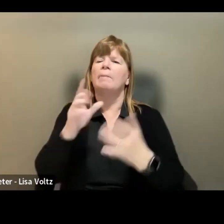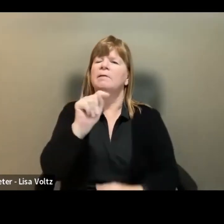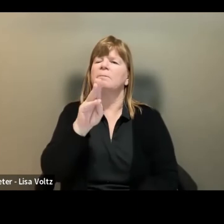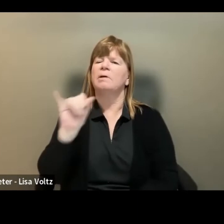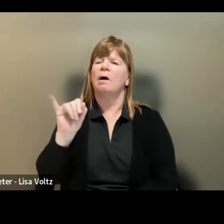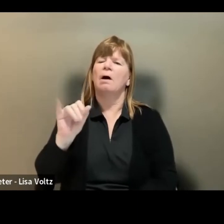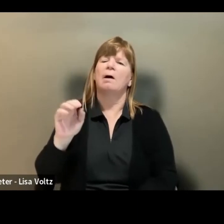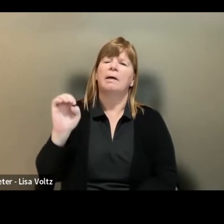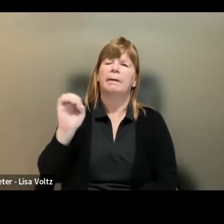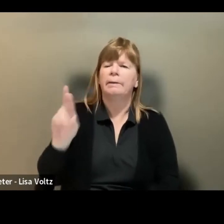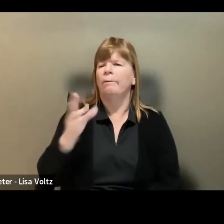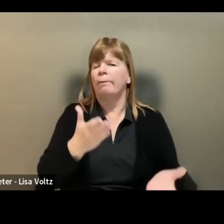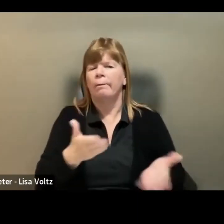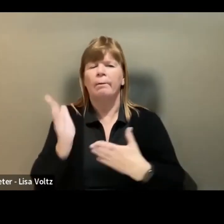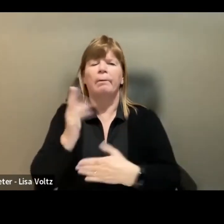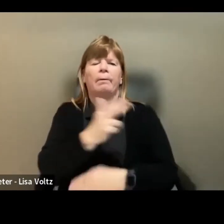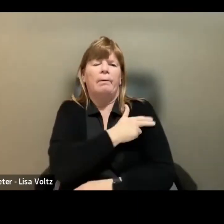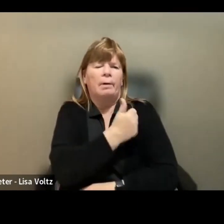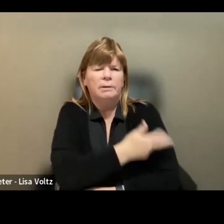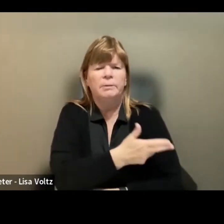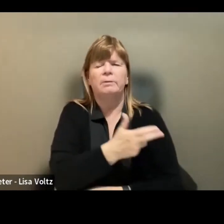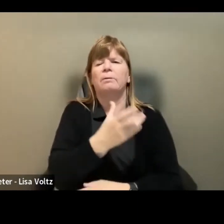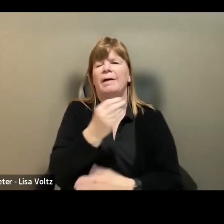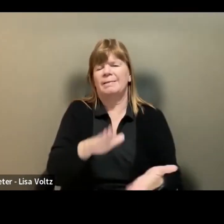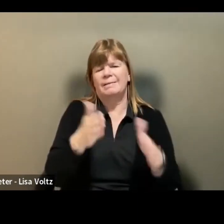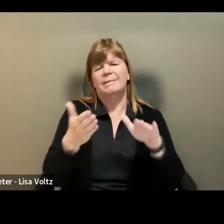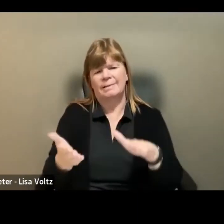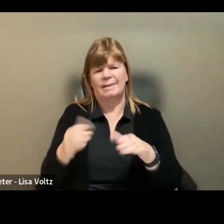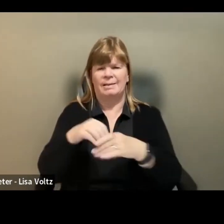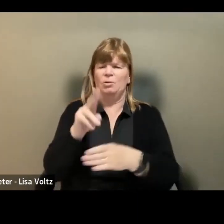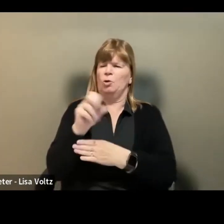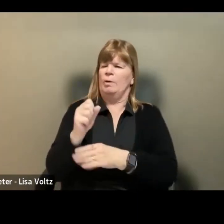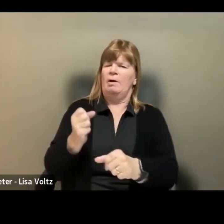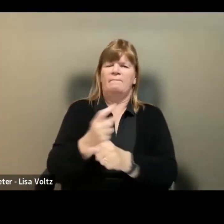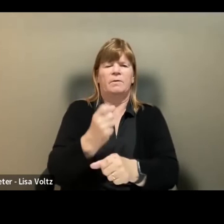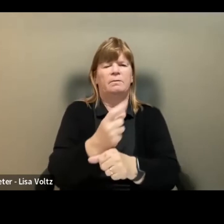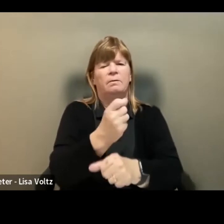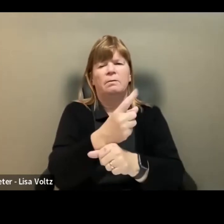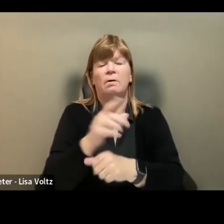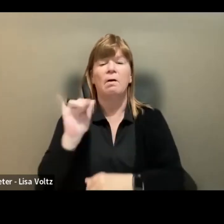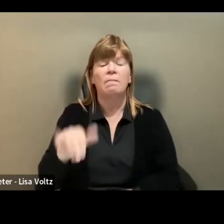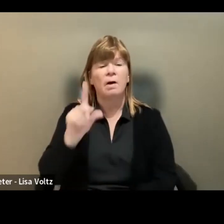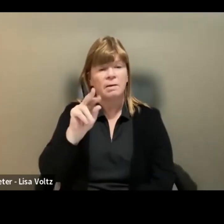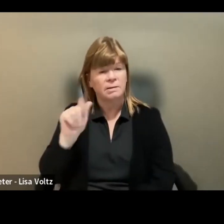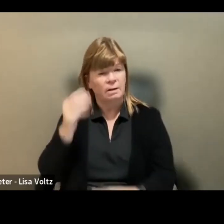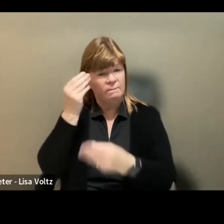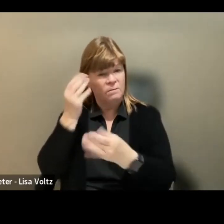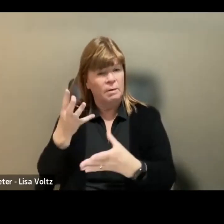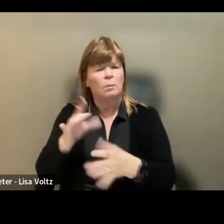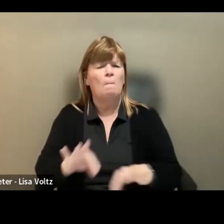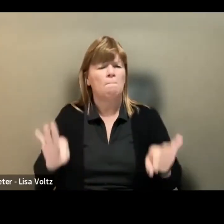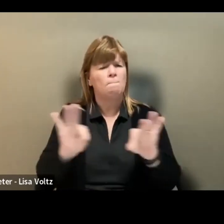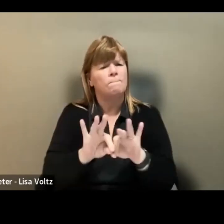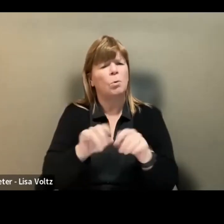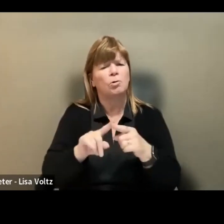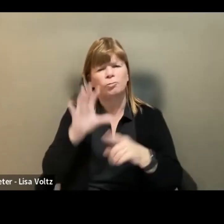department visits, hospitalizations, and deaths in the United States each year. And while these data sets are invaluable for estimating the